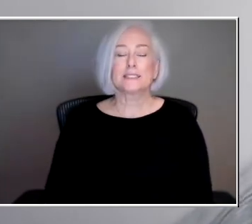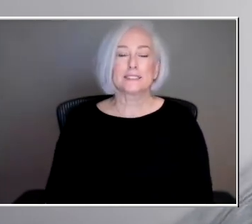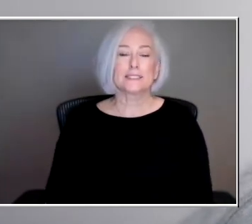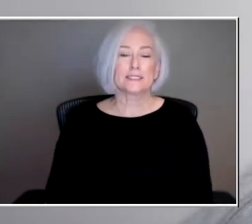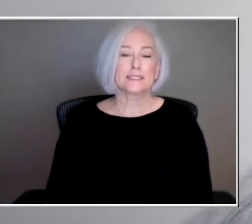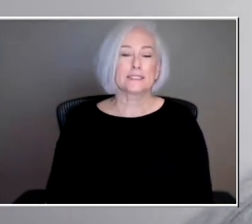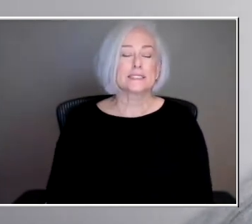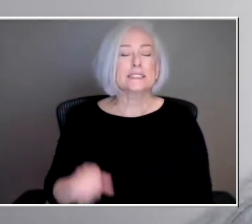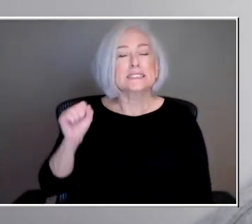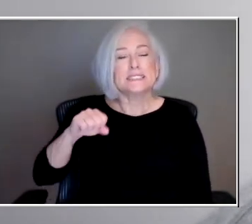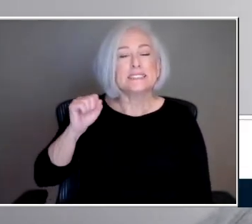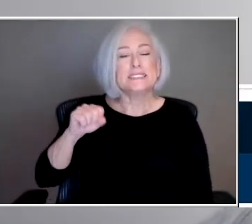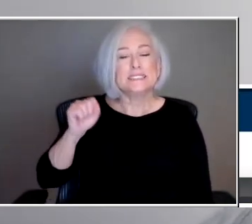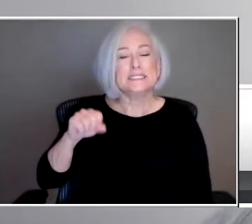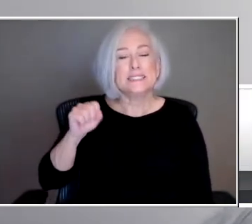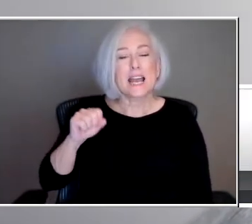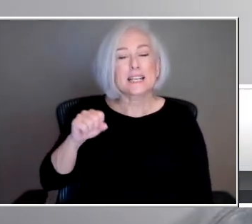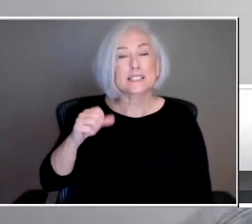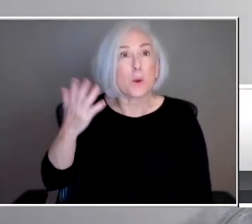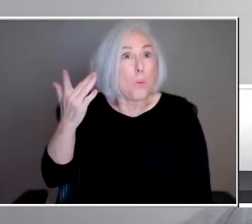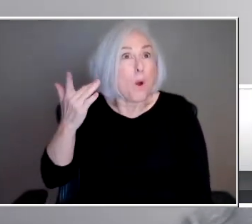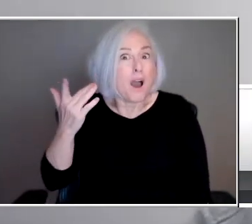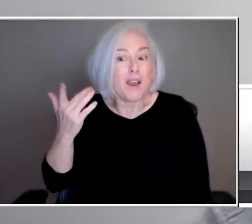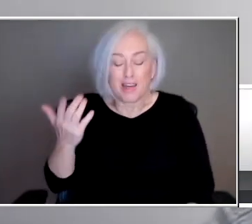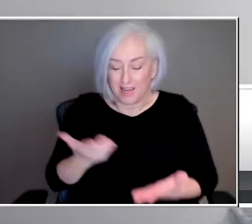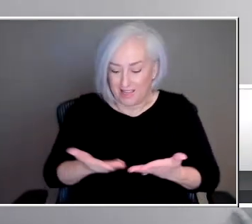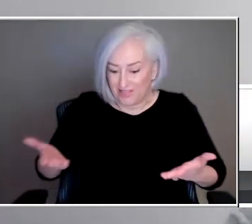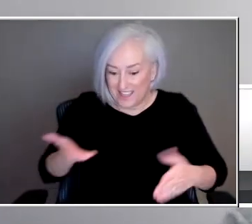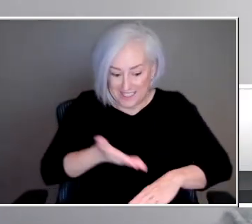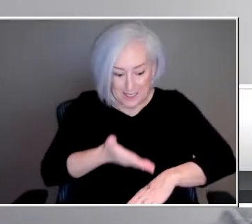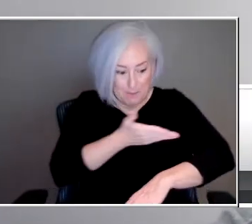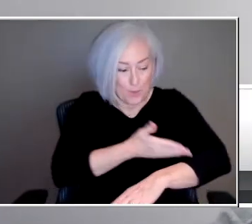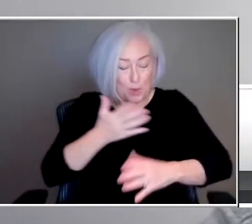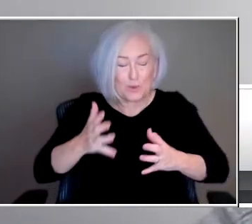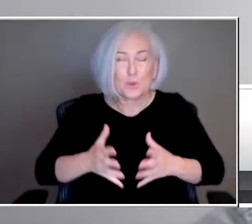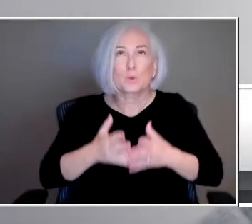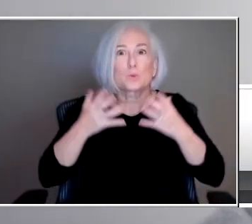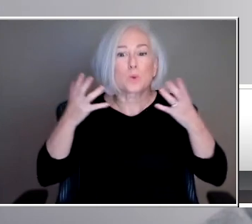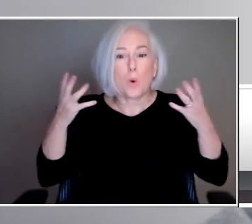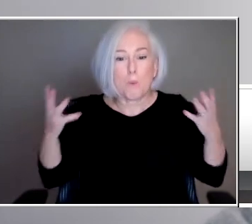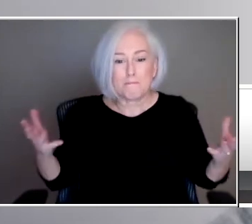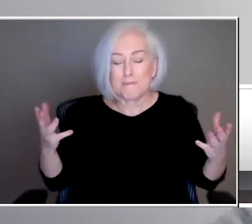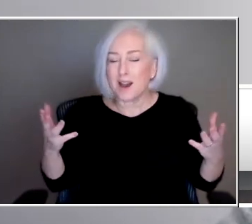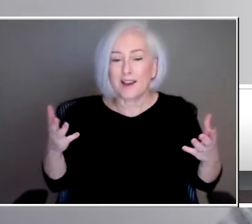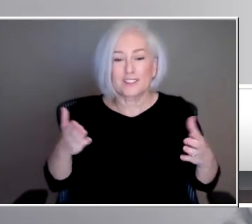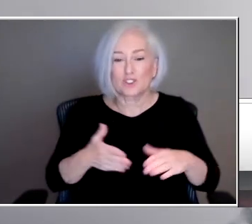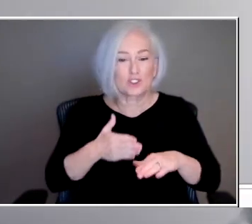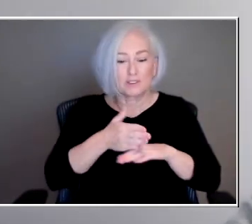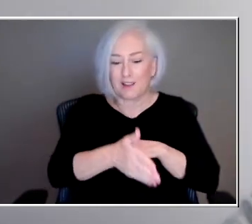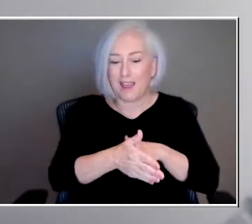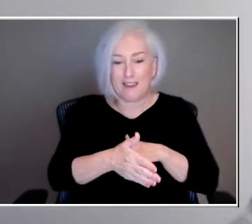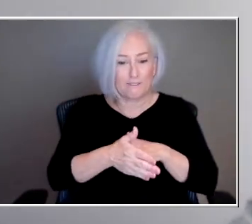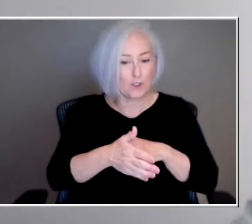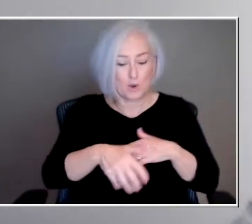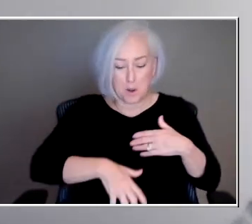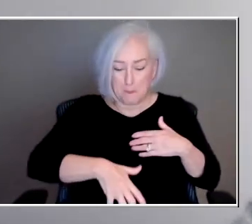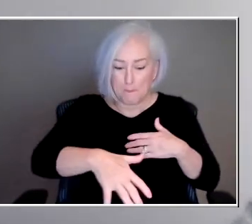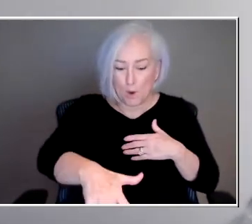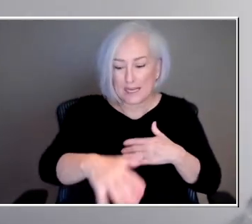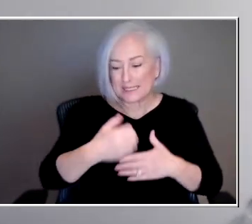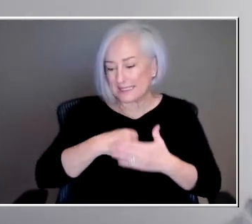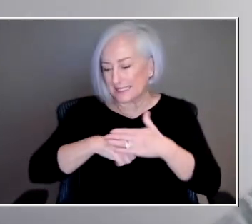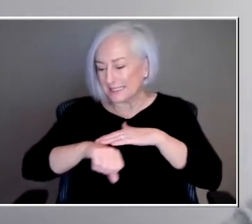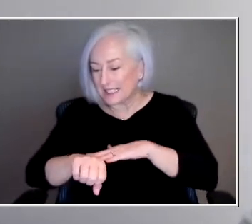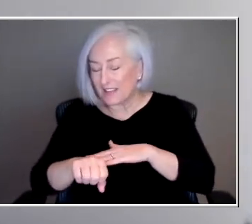And, because things had improved so much with pregnancy and postpartum, I was just feeling optimistic, like, hey, sure, let's give it a